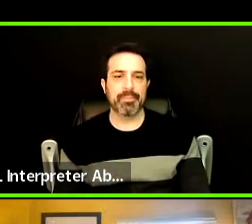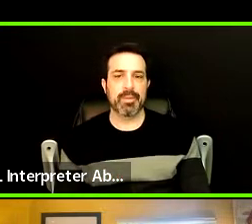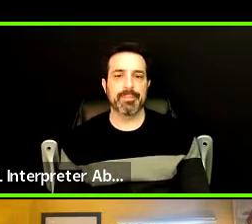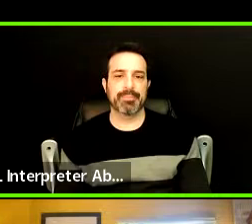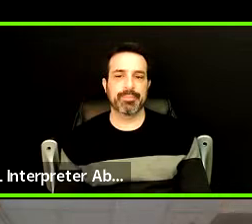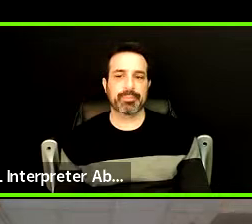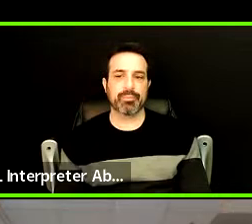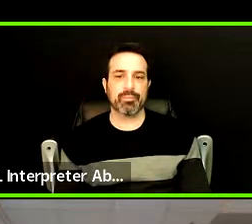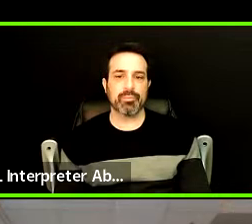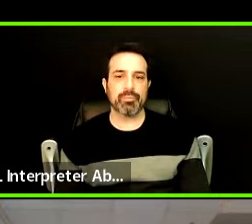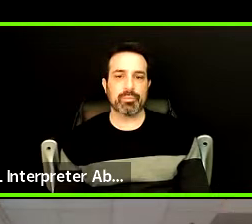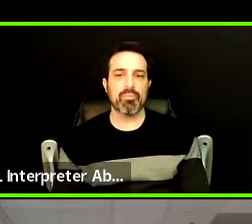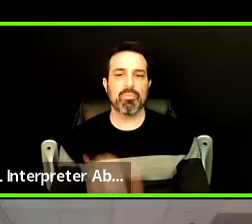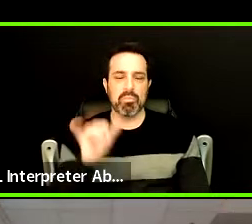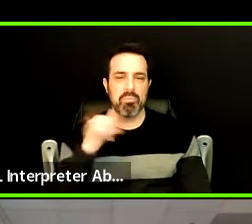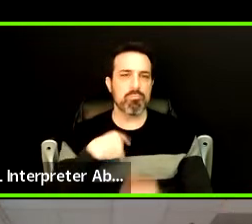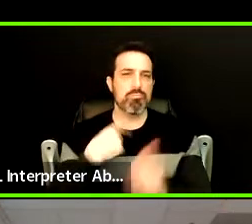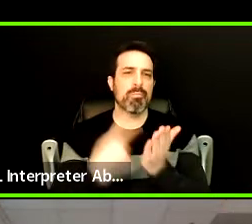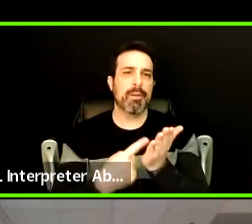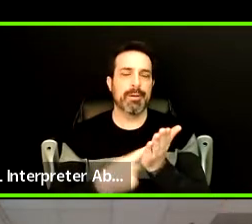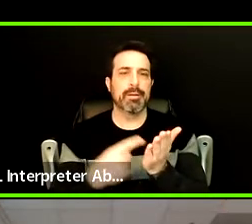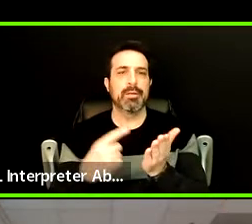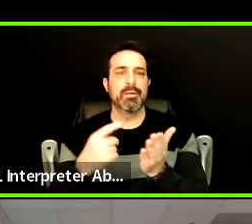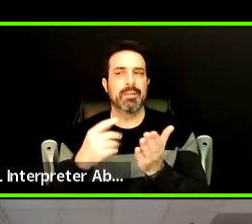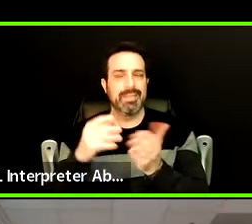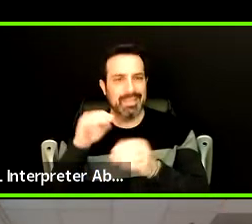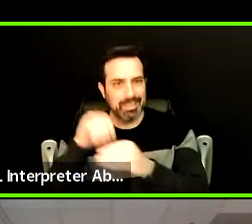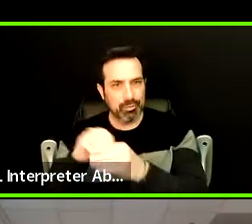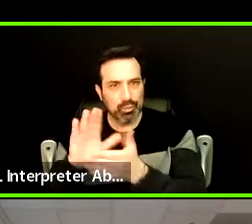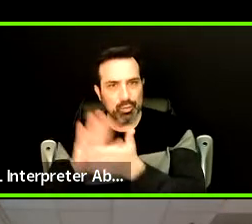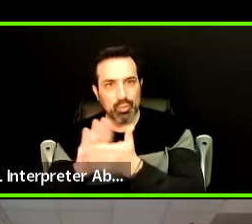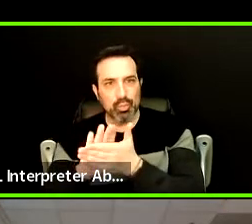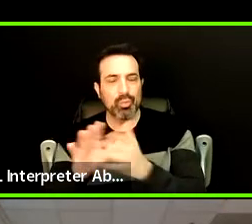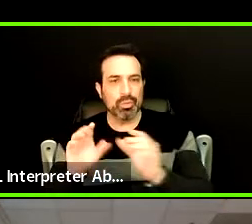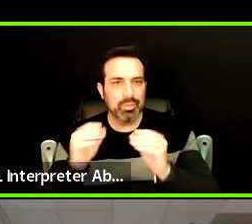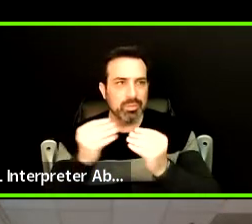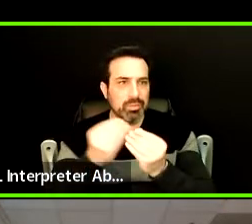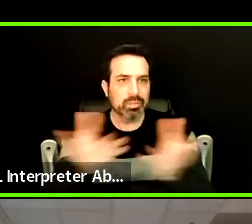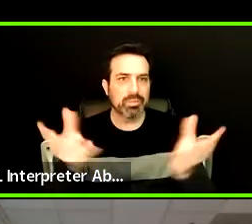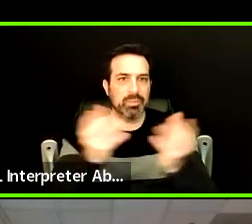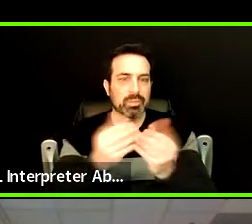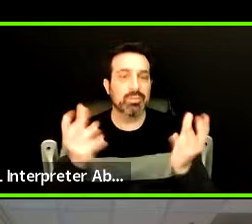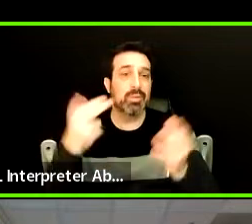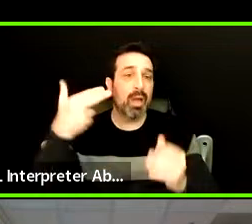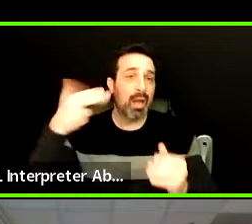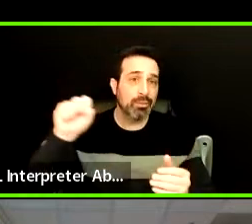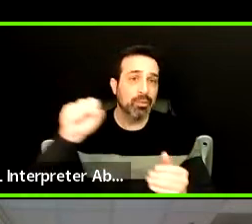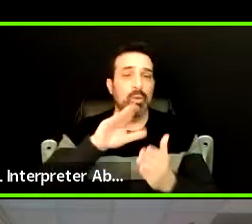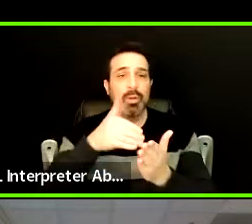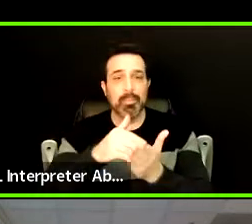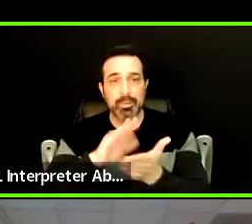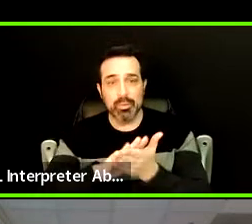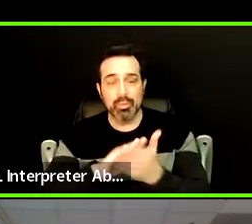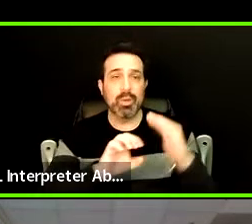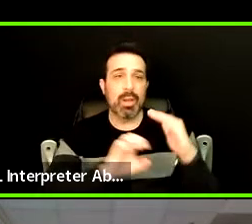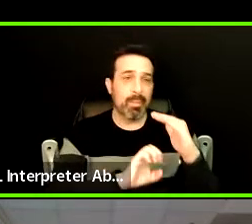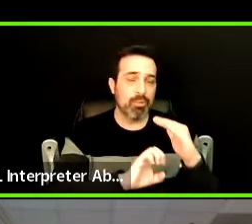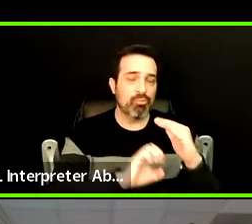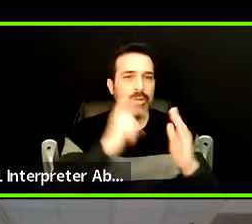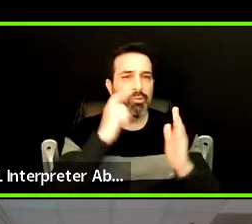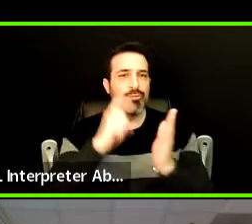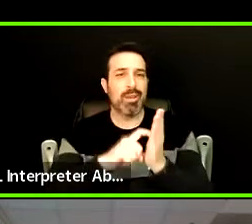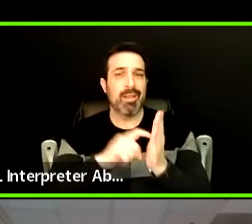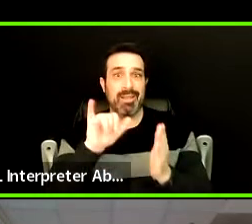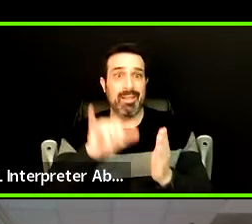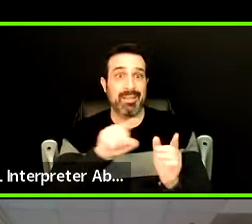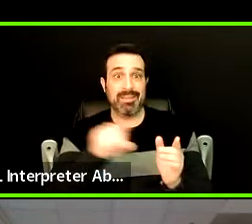share. We also talked about pushing into schools at all levels. So high school, middle school, elementary school, recognizing that